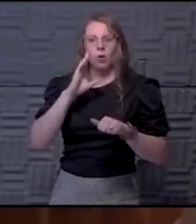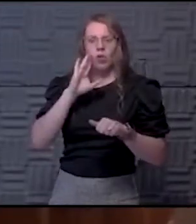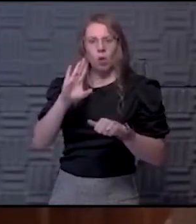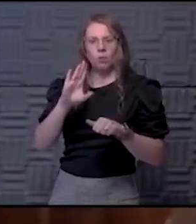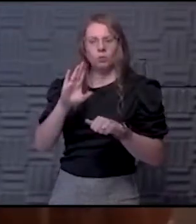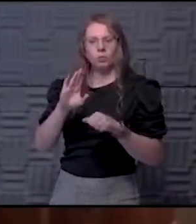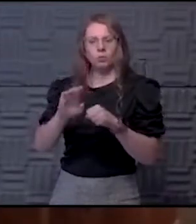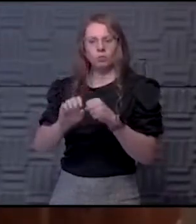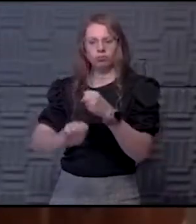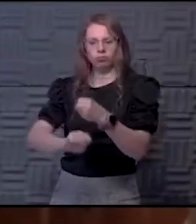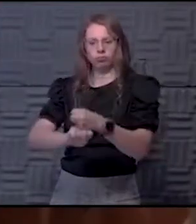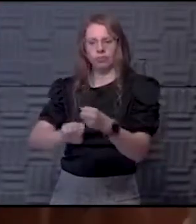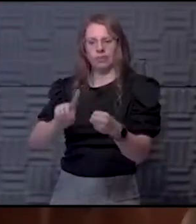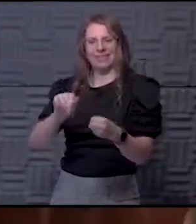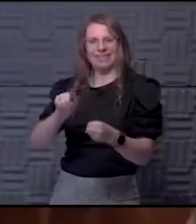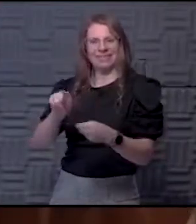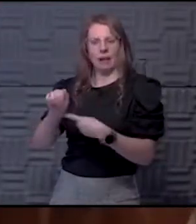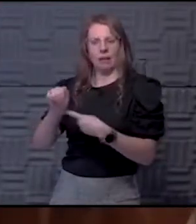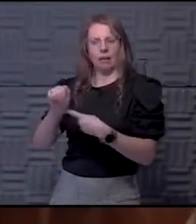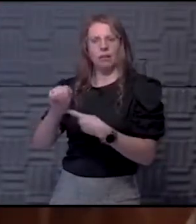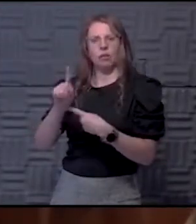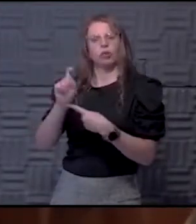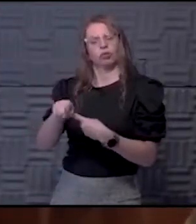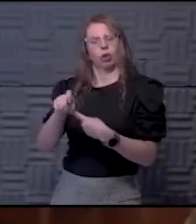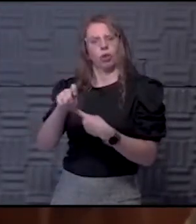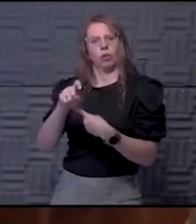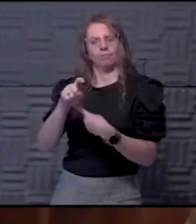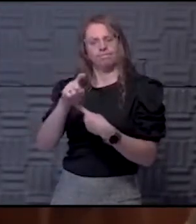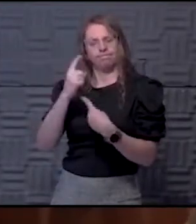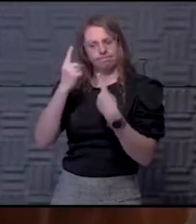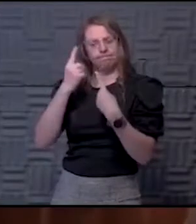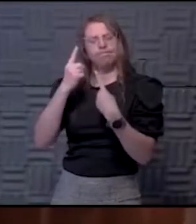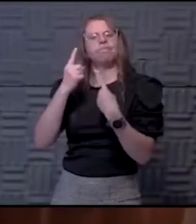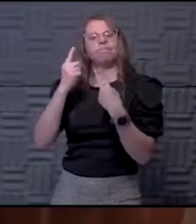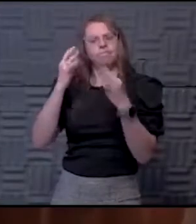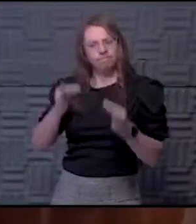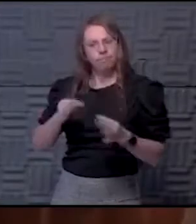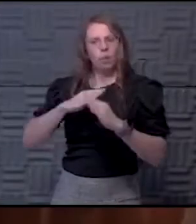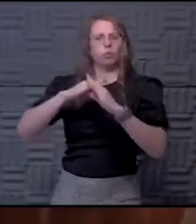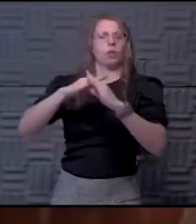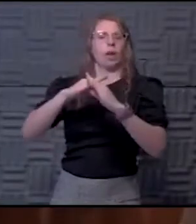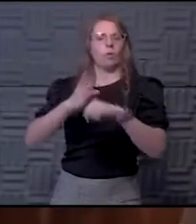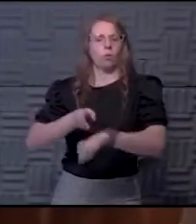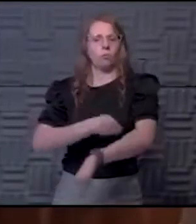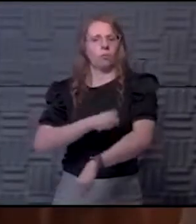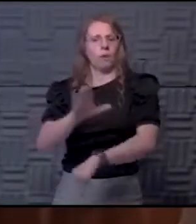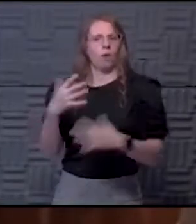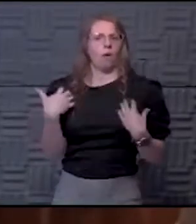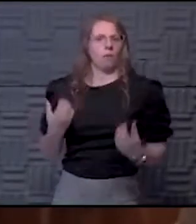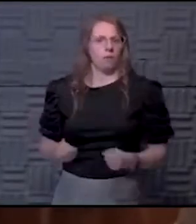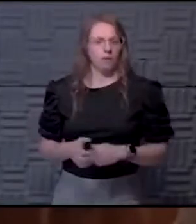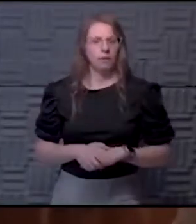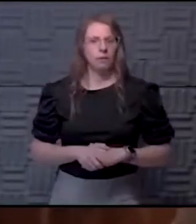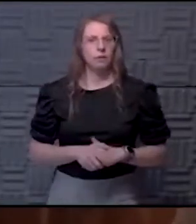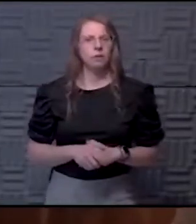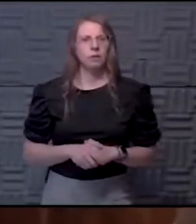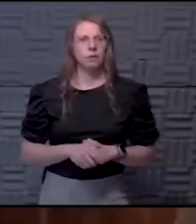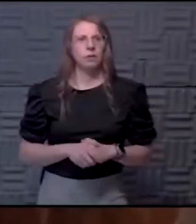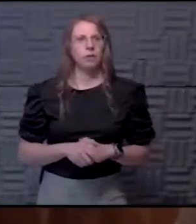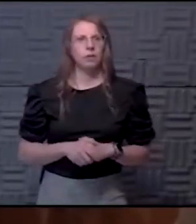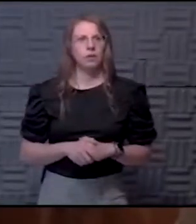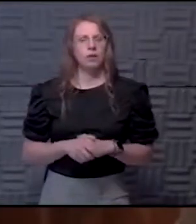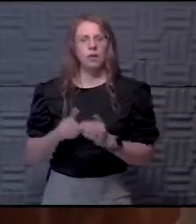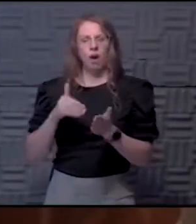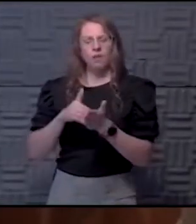supported by the data and one that they should logically make to protect or improve their health. You're often at